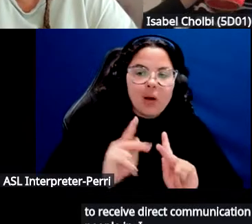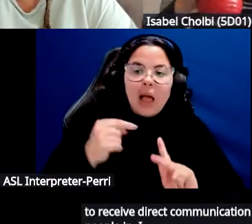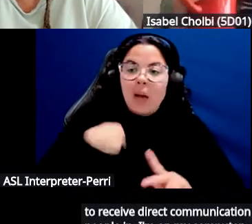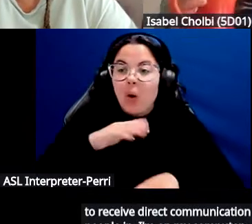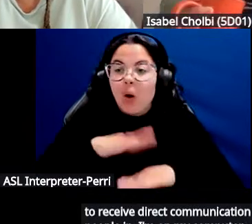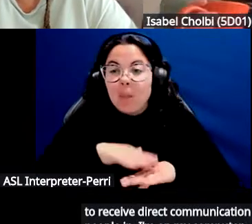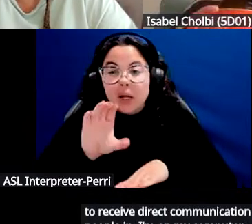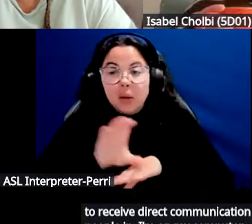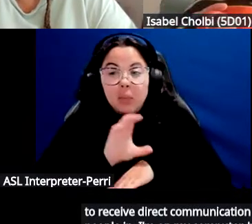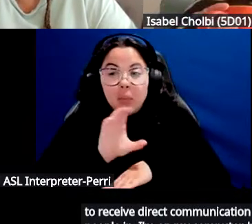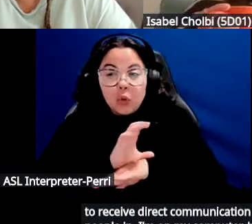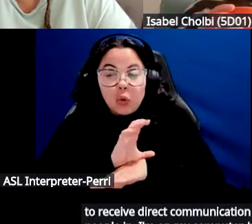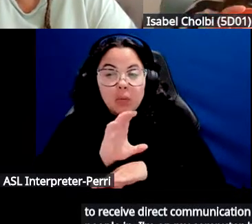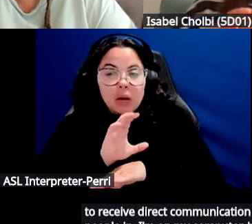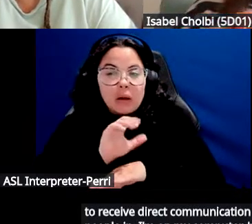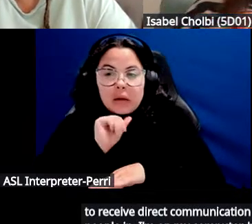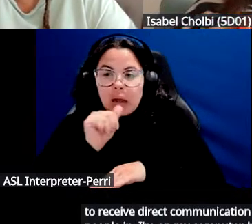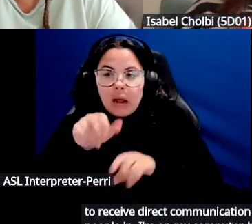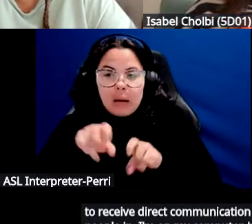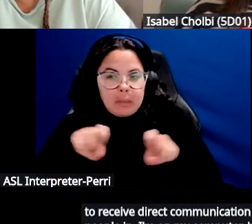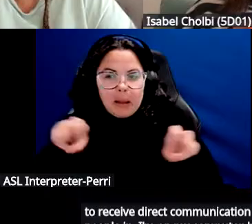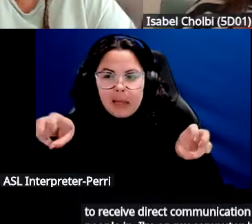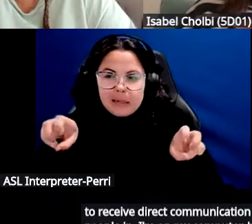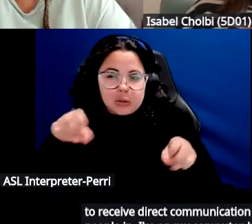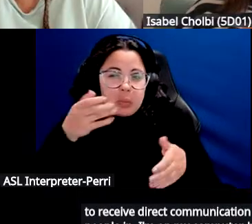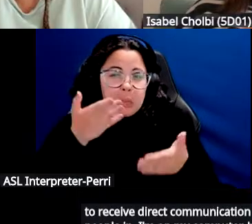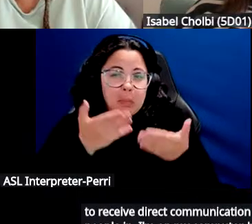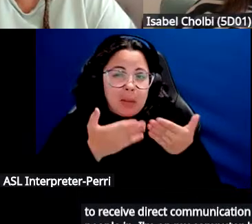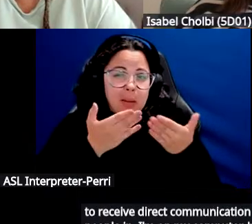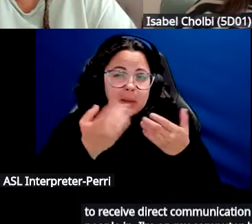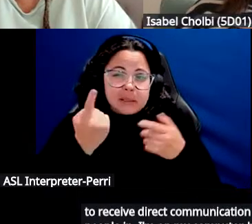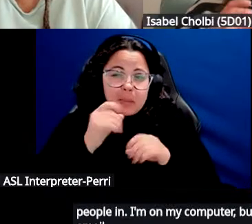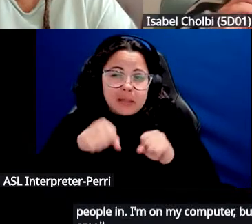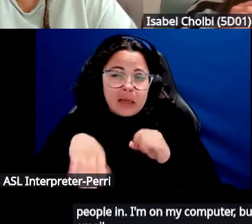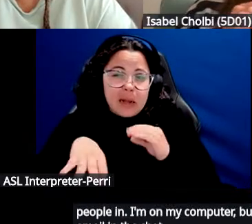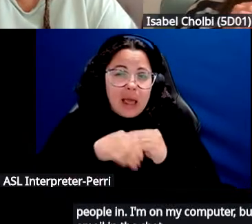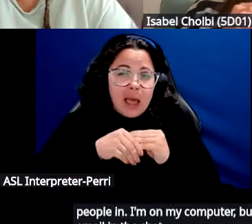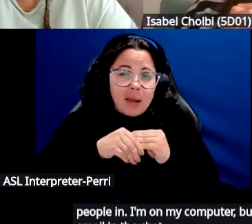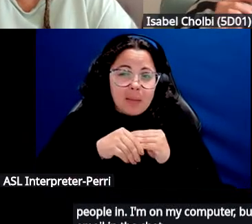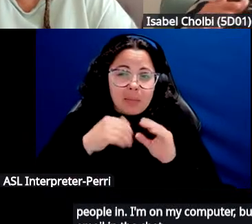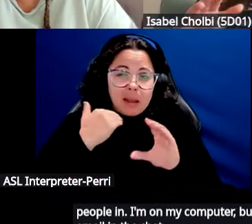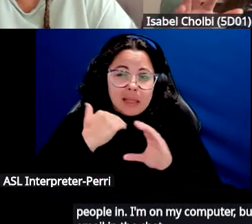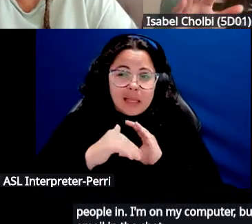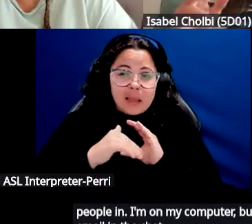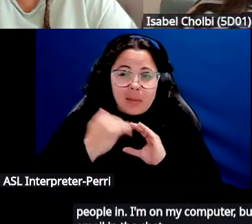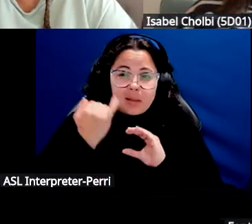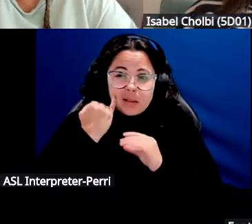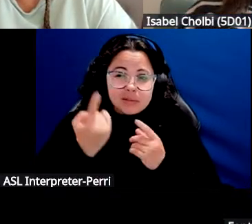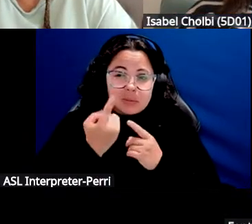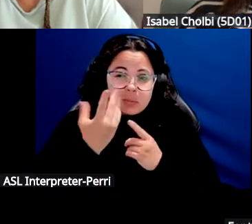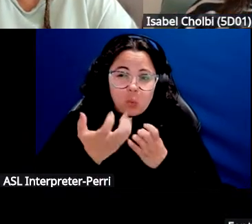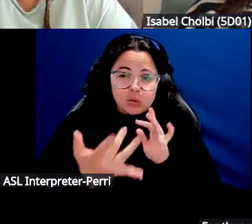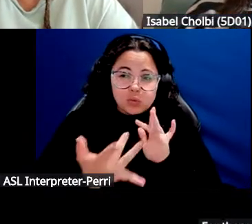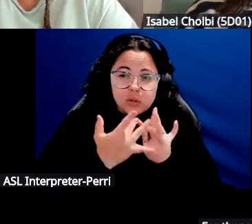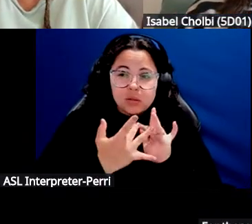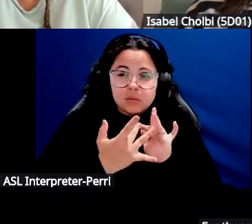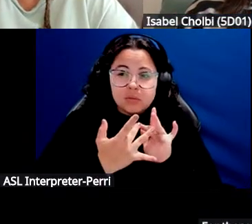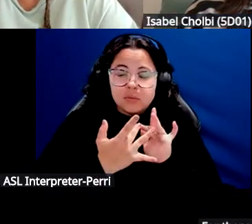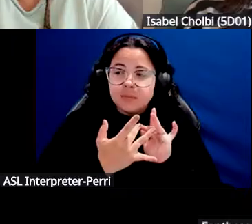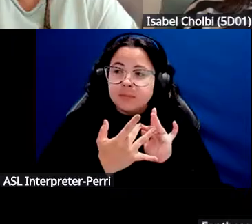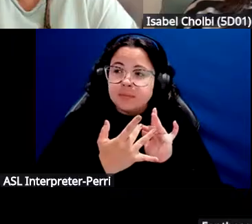but not as a panelist, so maybe someone can add my email in the chat for those who want to follow up.